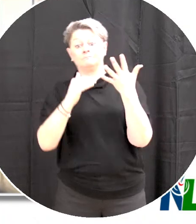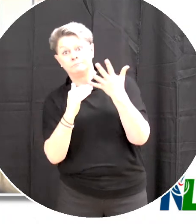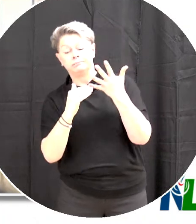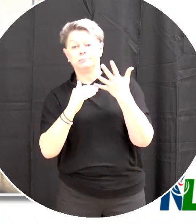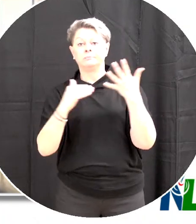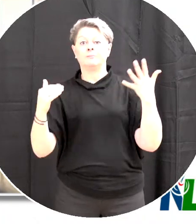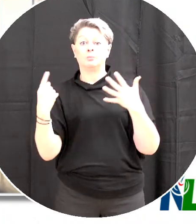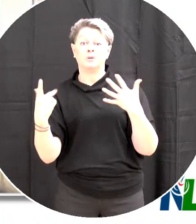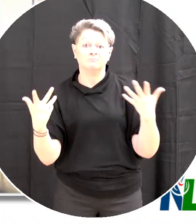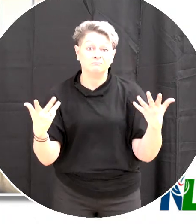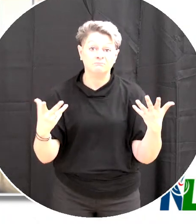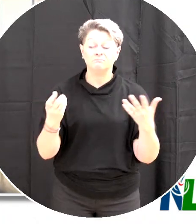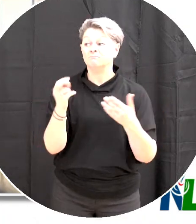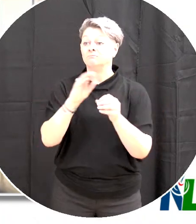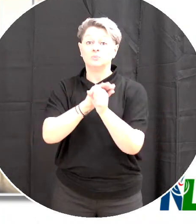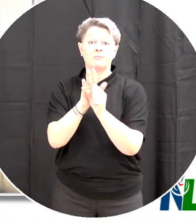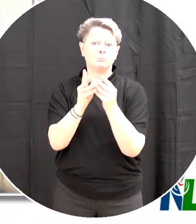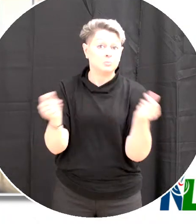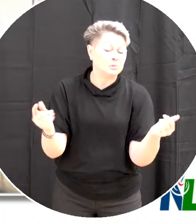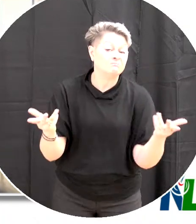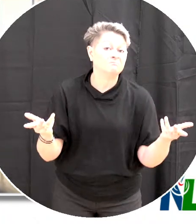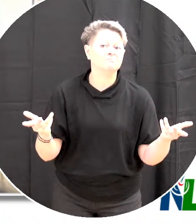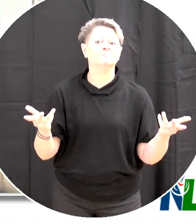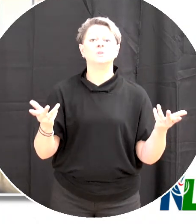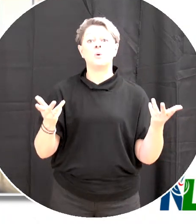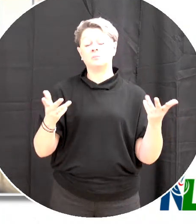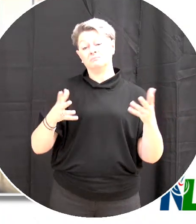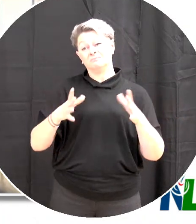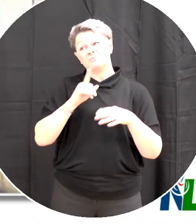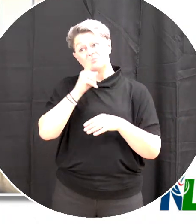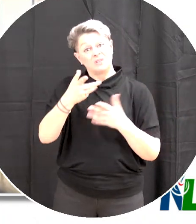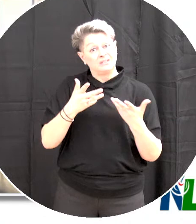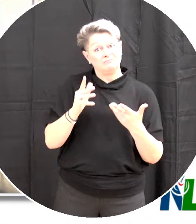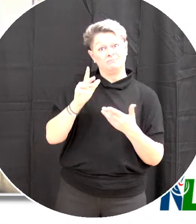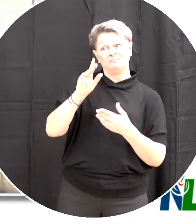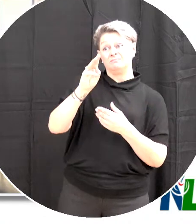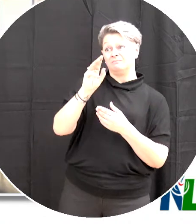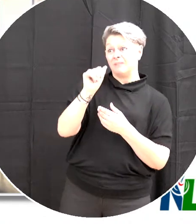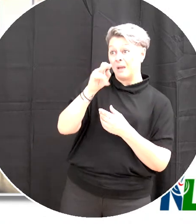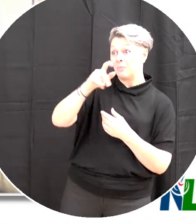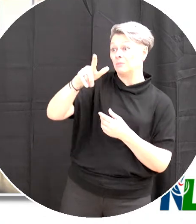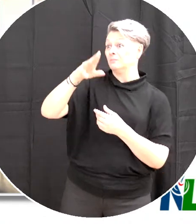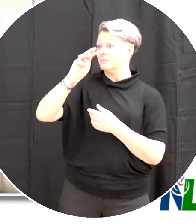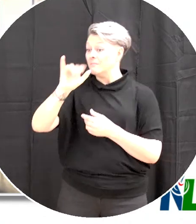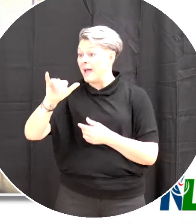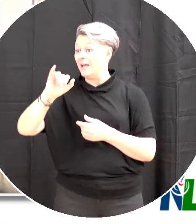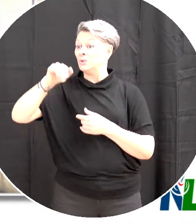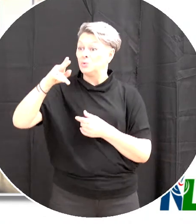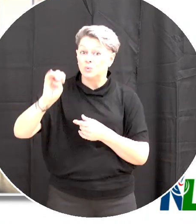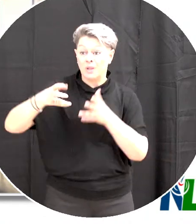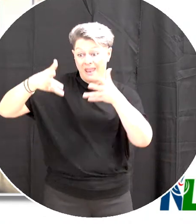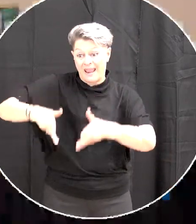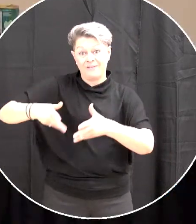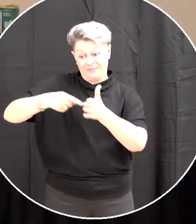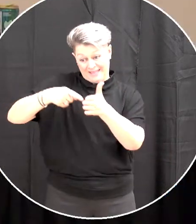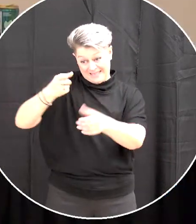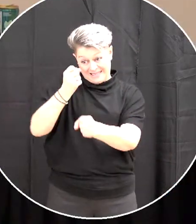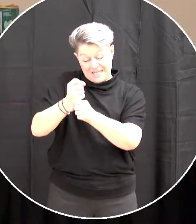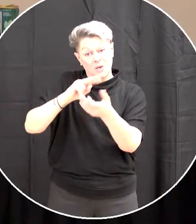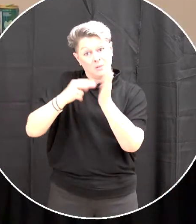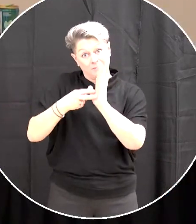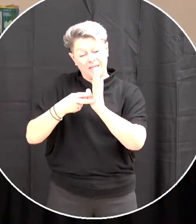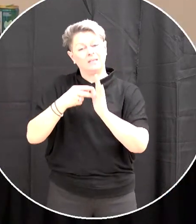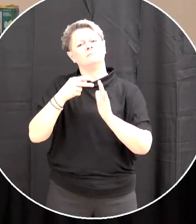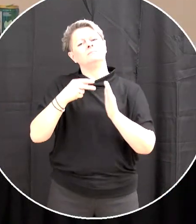is still a significant portion left in the school year, and we urge our students to take full advantage of the in-school